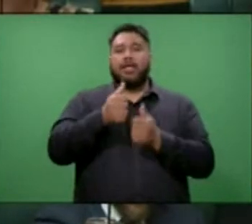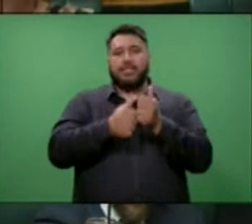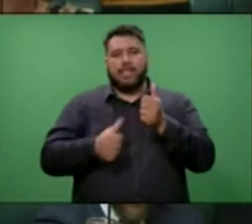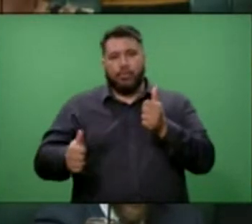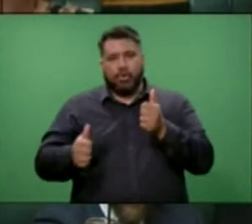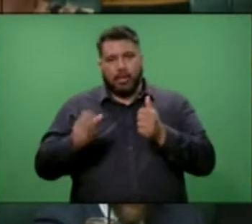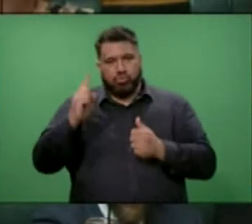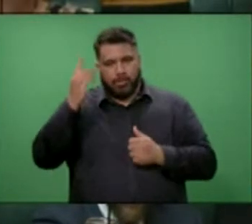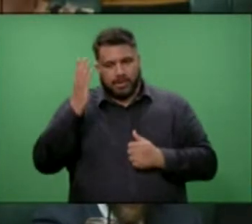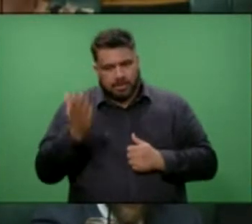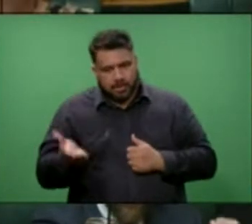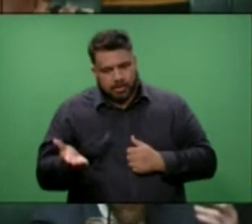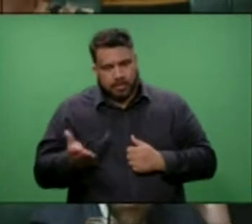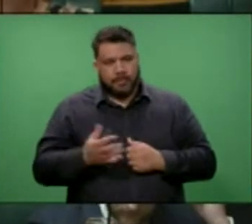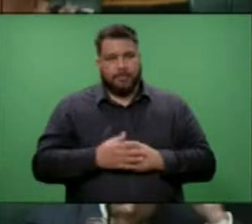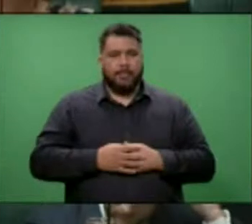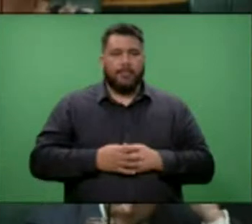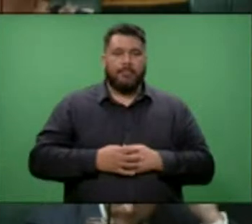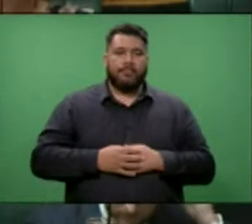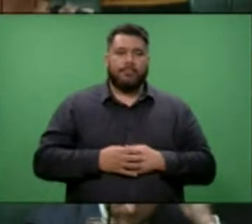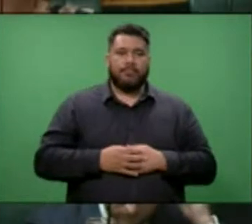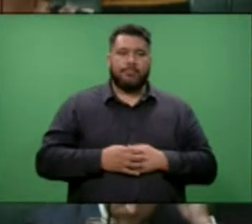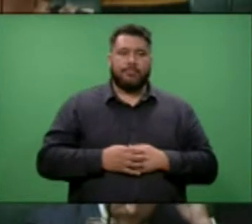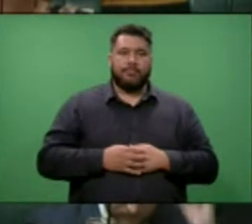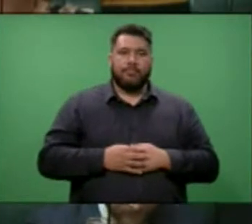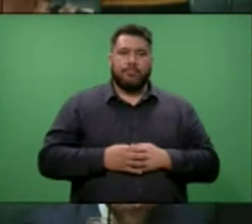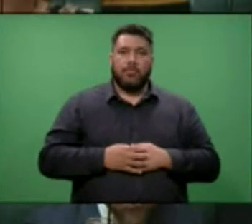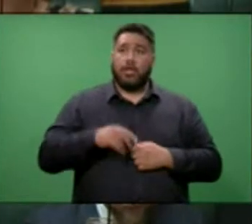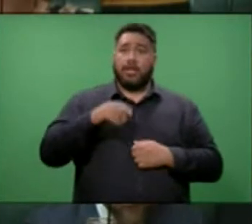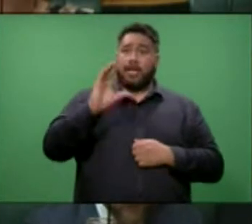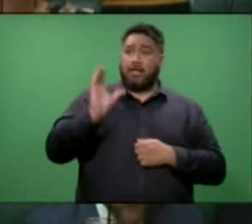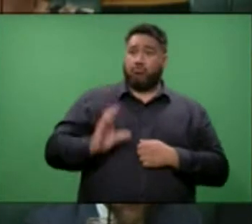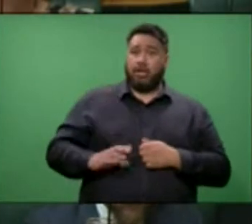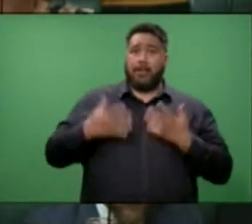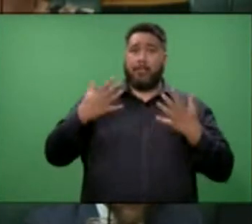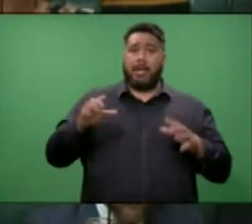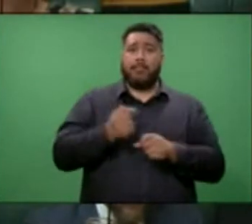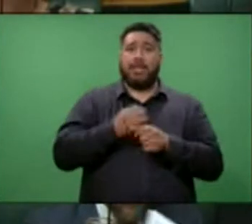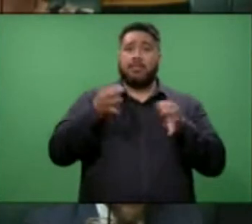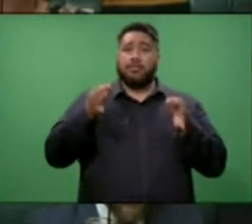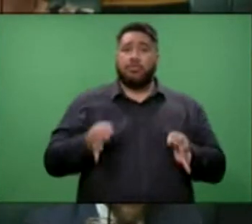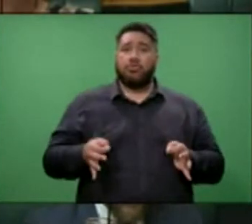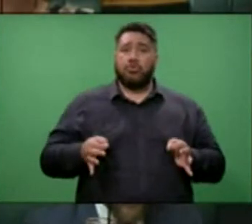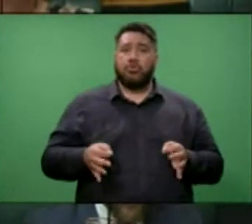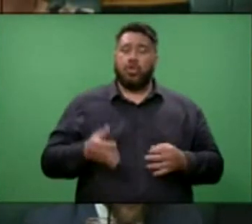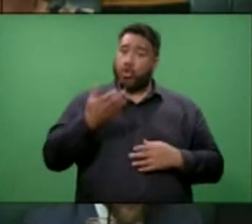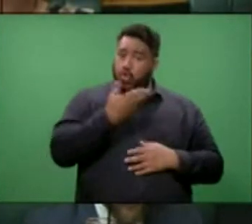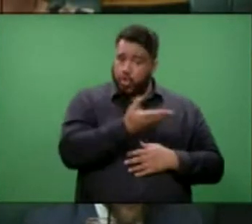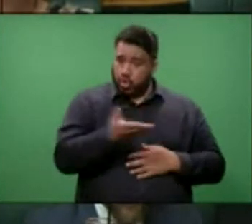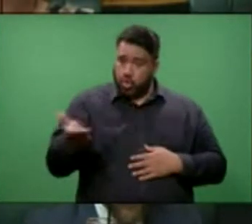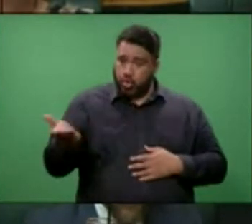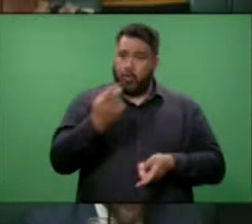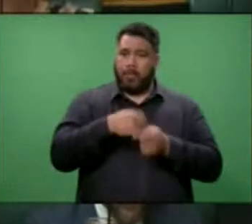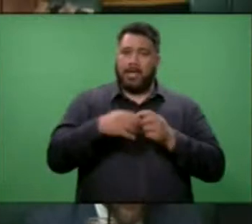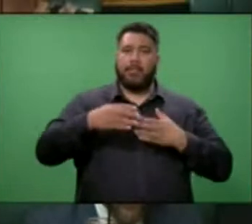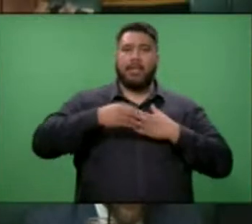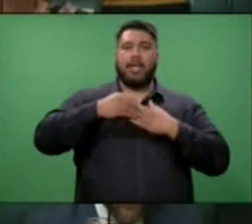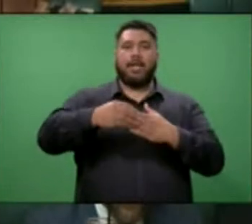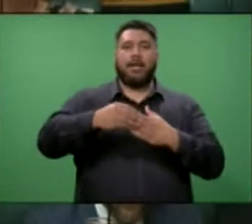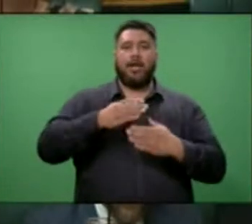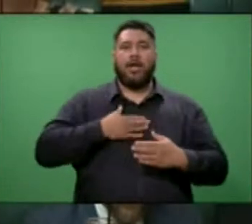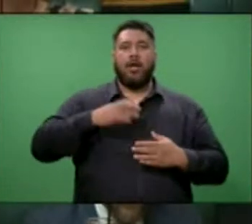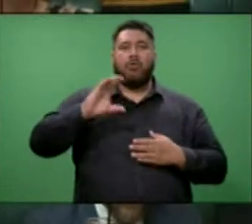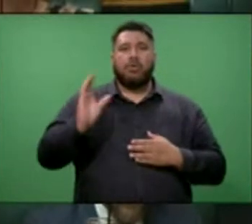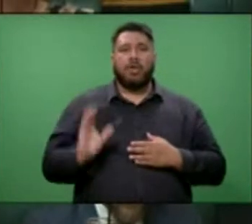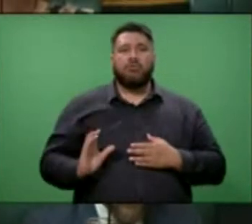kōrero te motu, nā rātu I whakatau, ko kaurua, ngā kai whakahaere o te motu, o te kāwanatanga, nā reira mihi kauna ki a